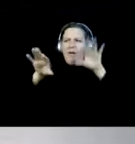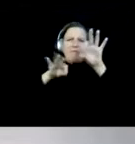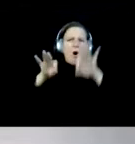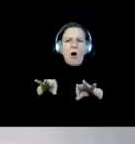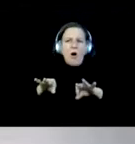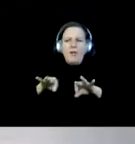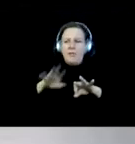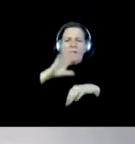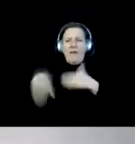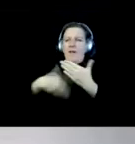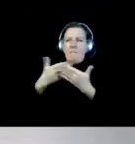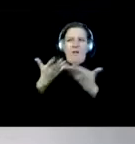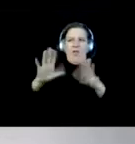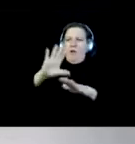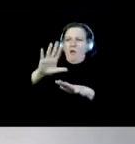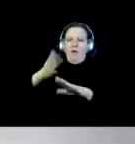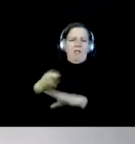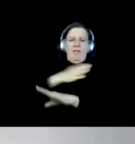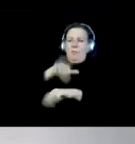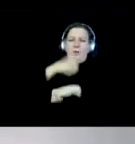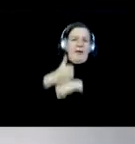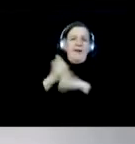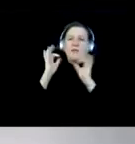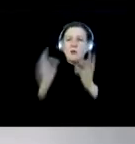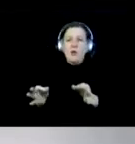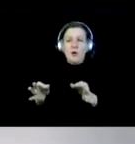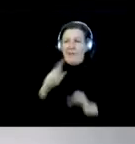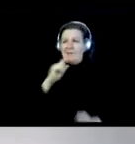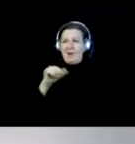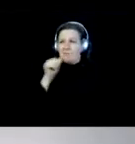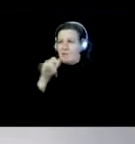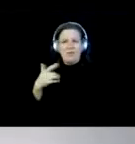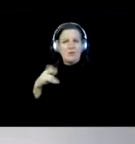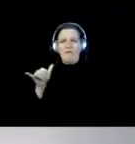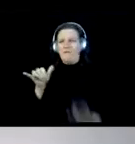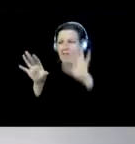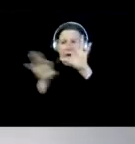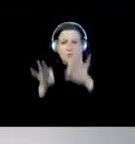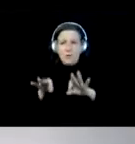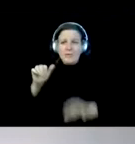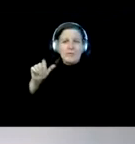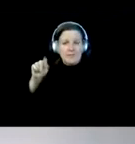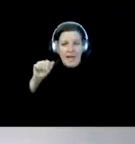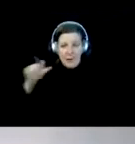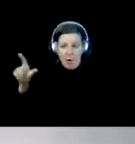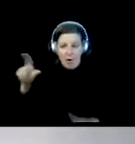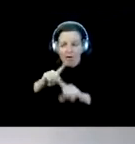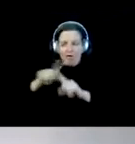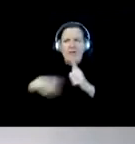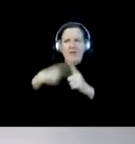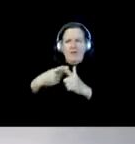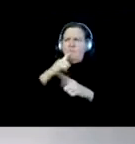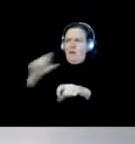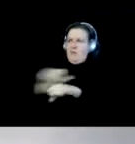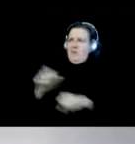of predetermined and they don't really feel like choices at all. But then there are actual people and bodies